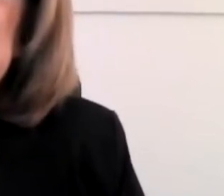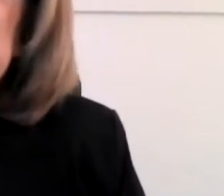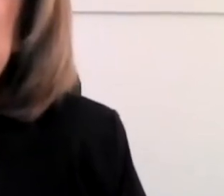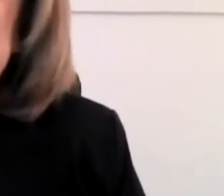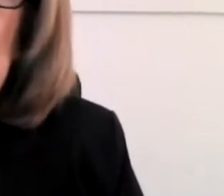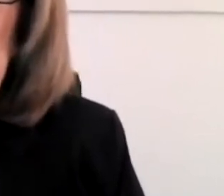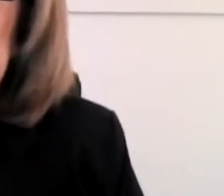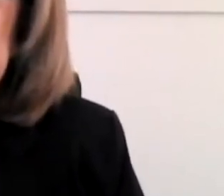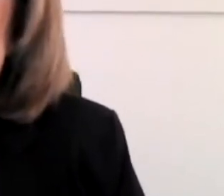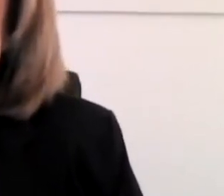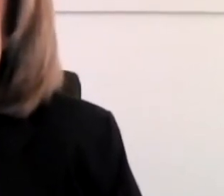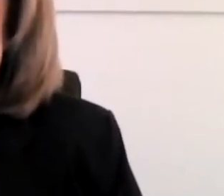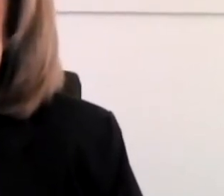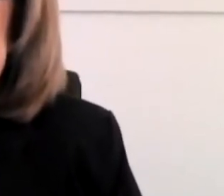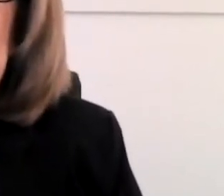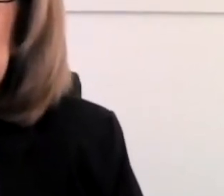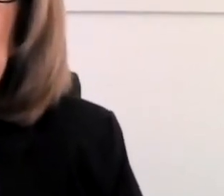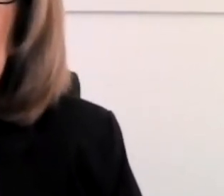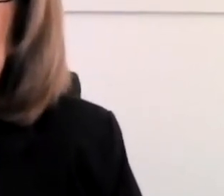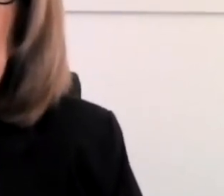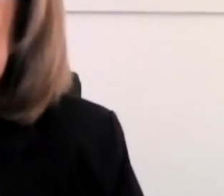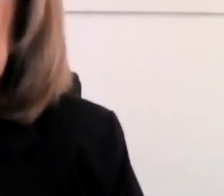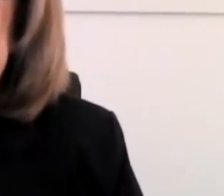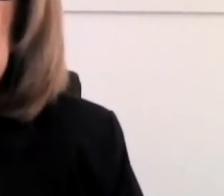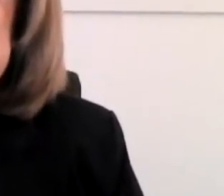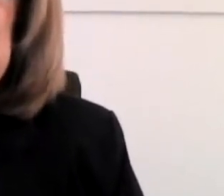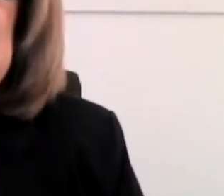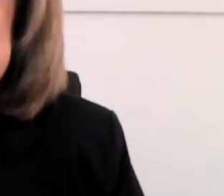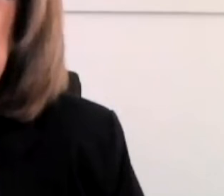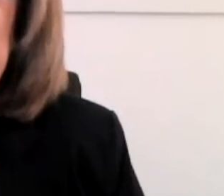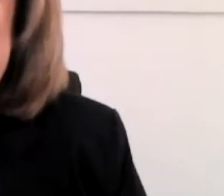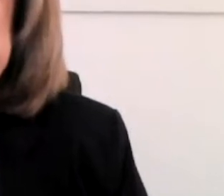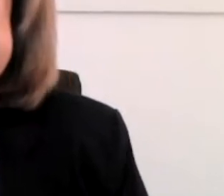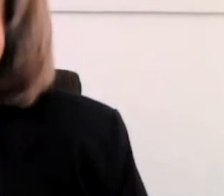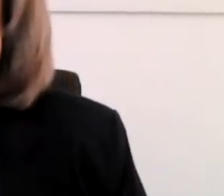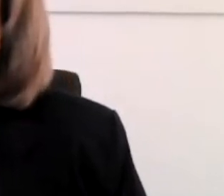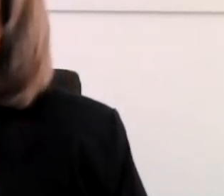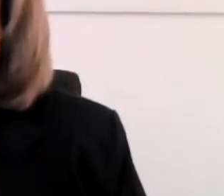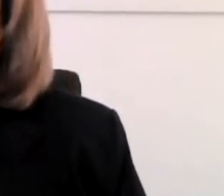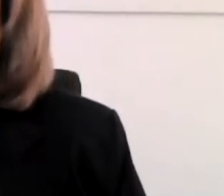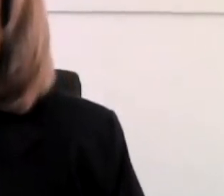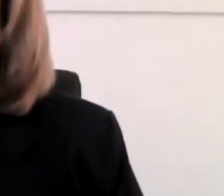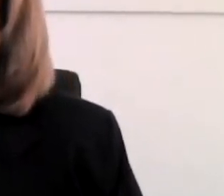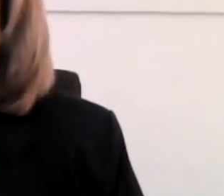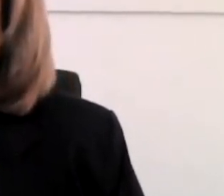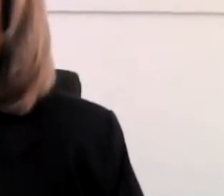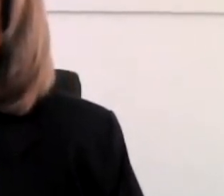you start to hear that talk, it's an indicator that the system itself has structural